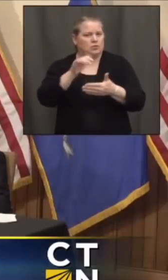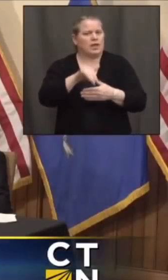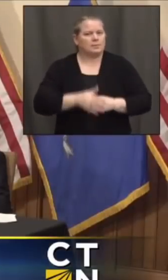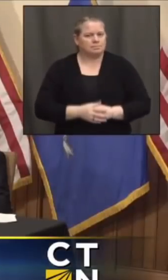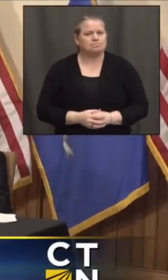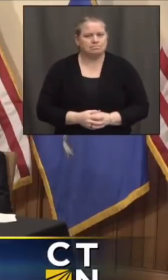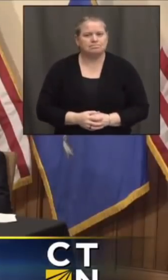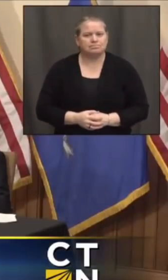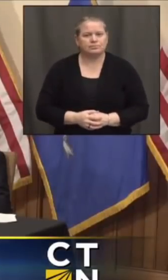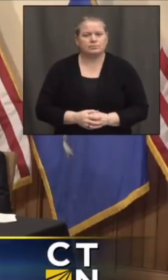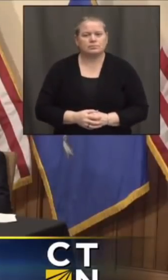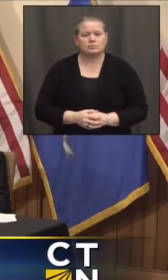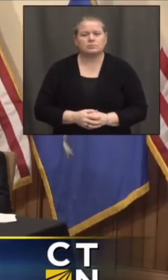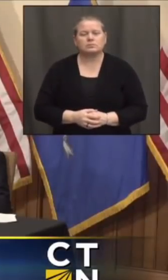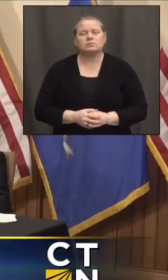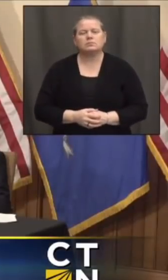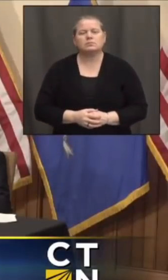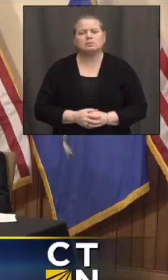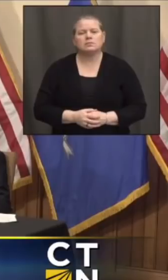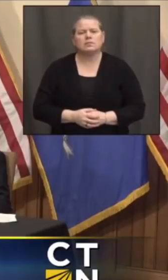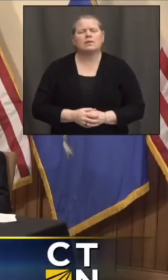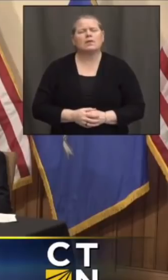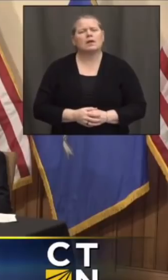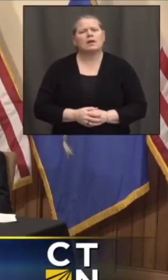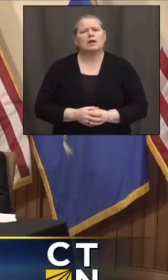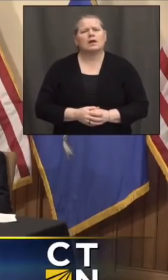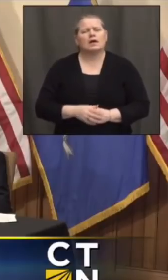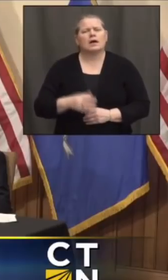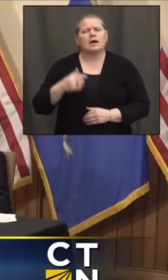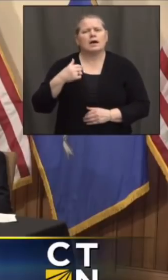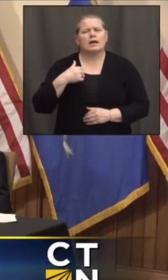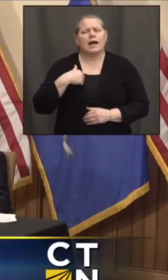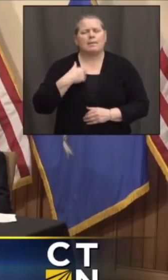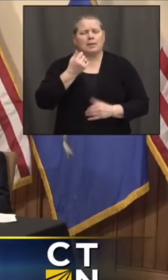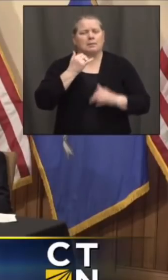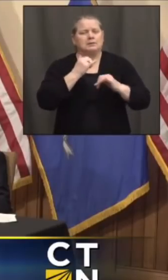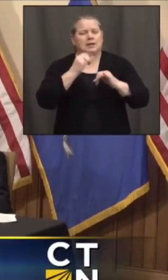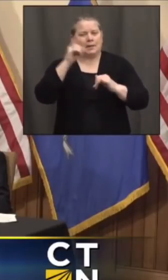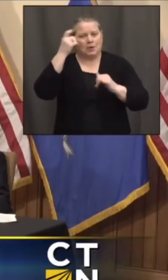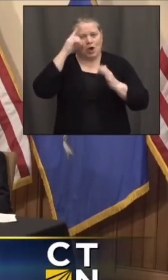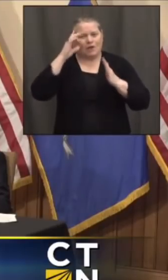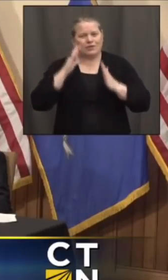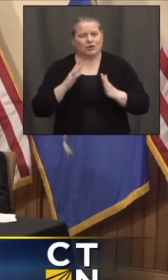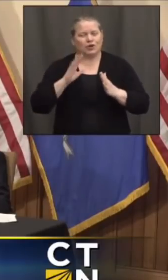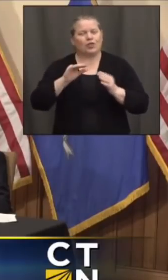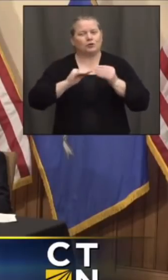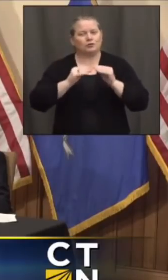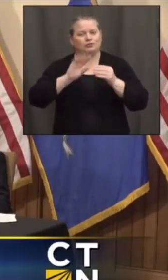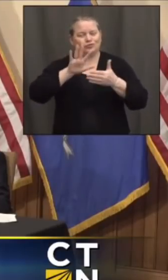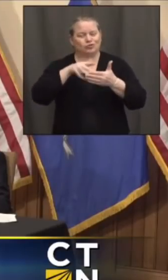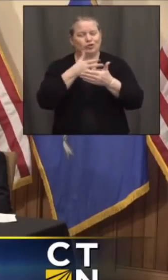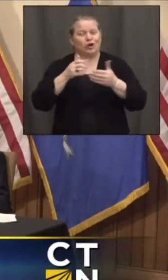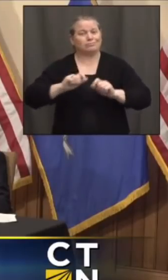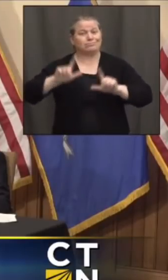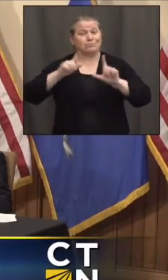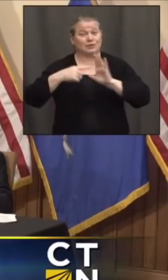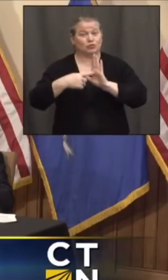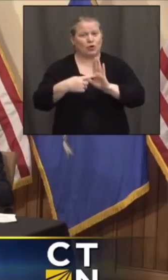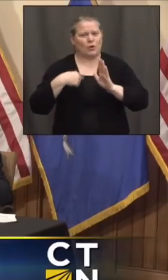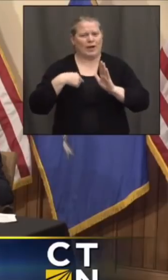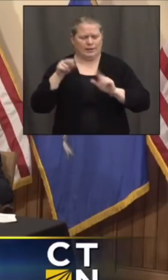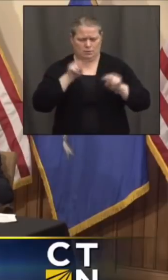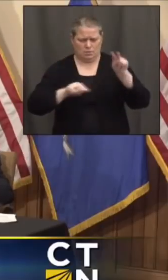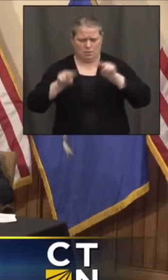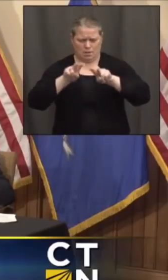And if I could, I'm kind of like the governor. I need to look at these charts a few more times, but the 23.5% that